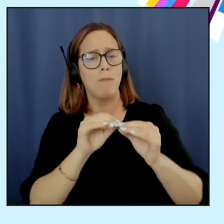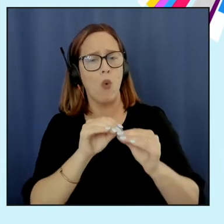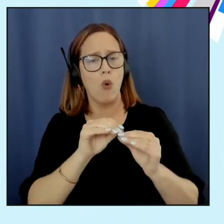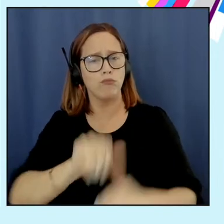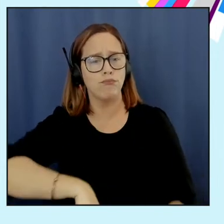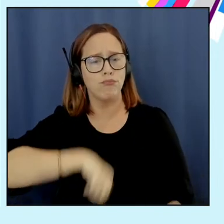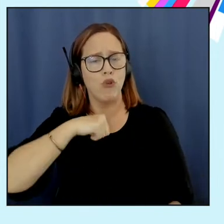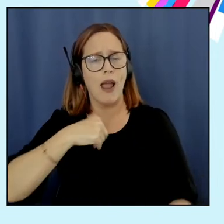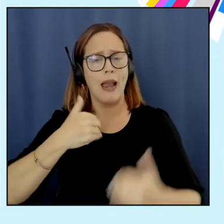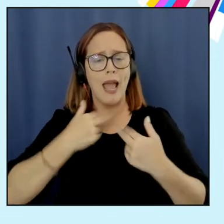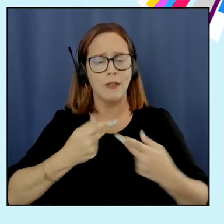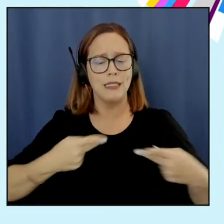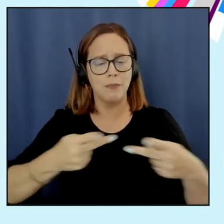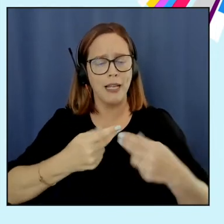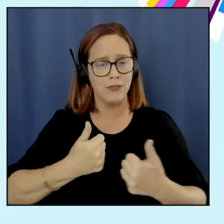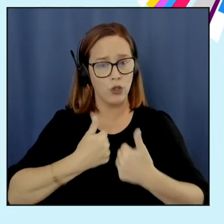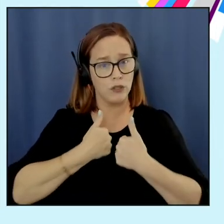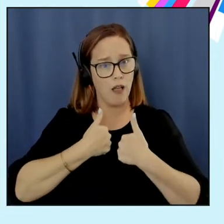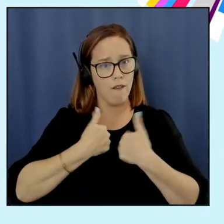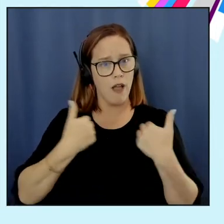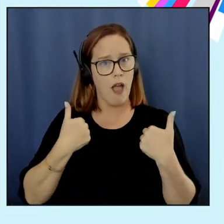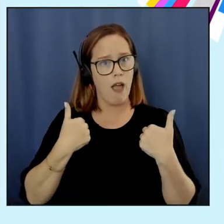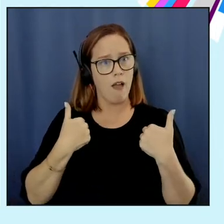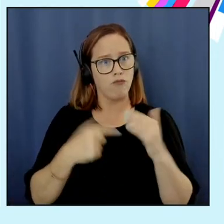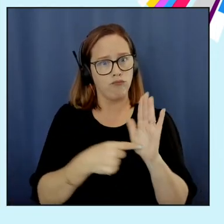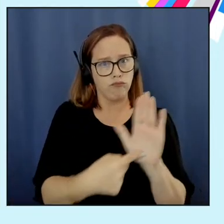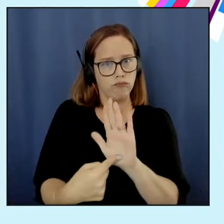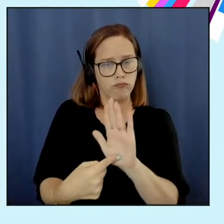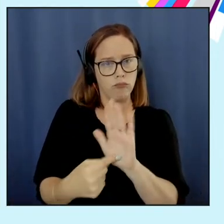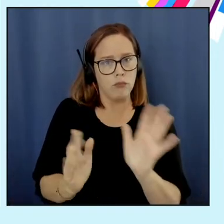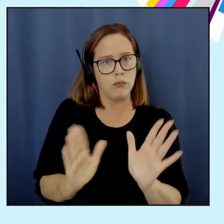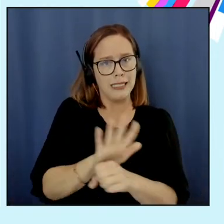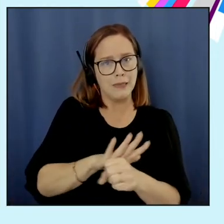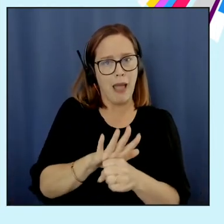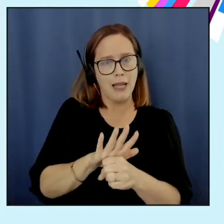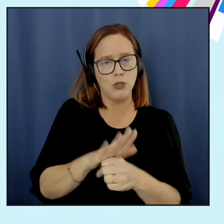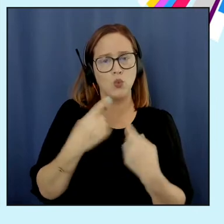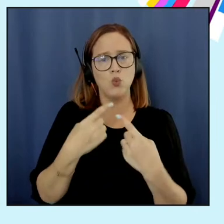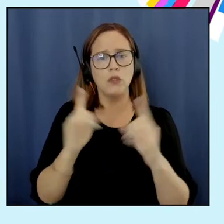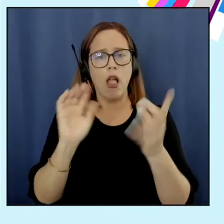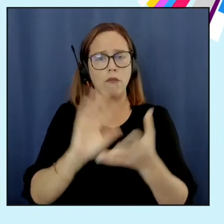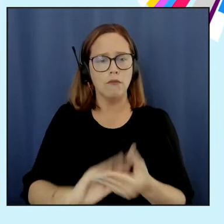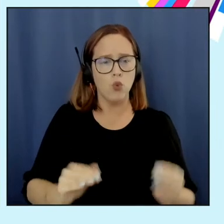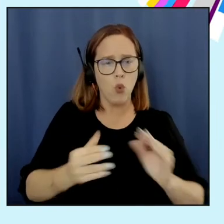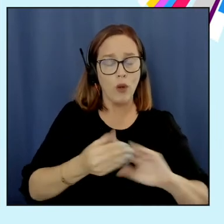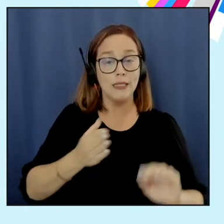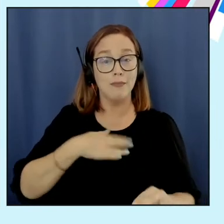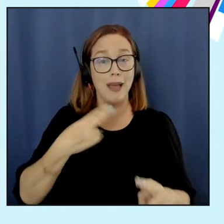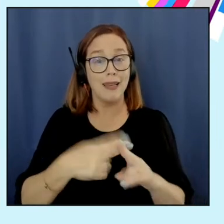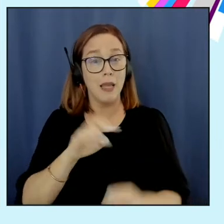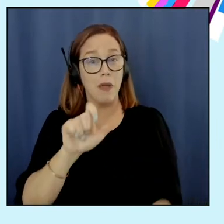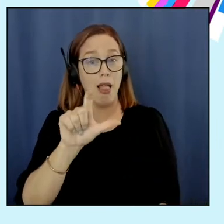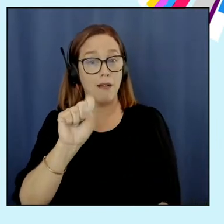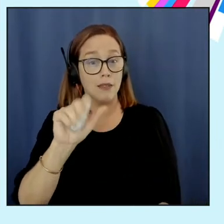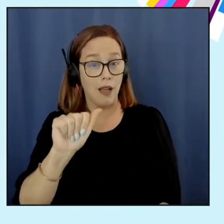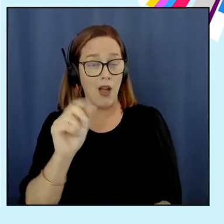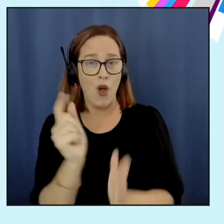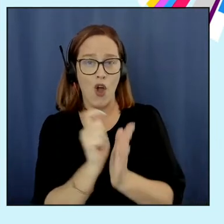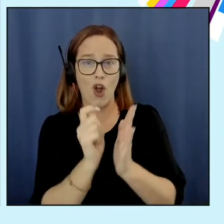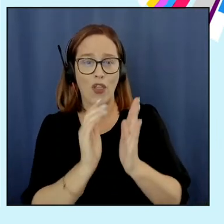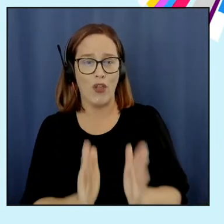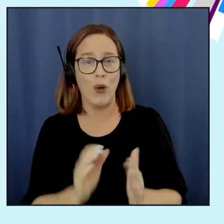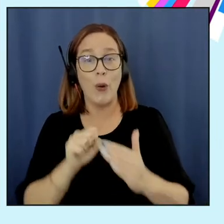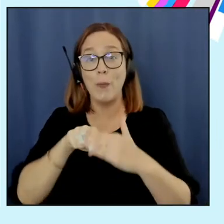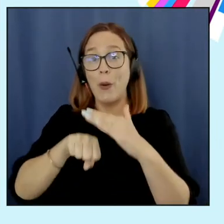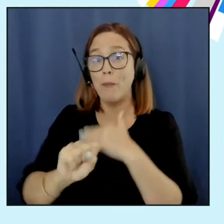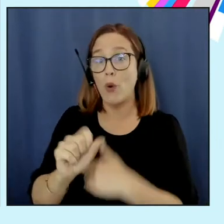We're giving ourselves agency to tell our own stories. My name is Elsa, and I'm an author. So I was born in India, but grew up